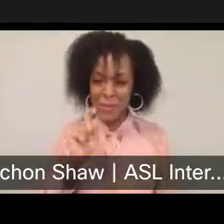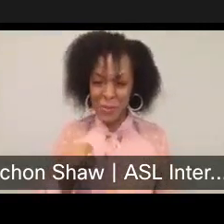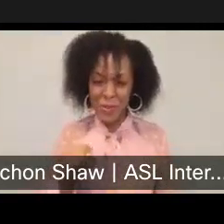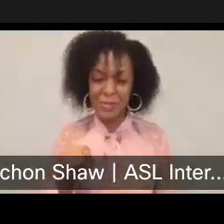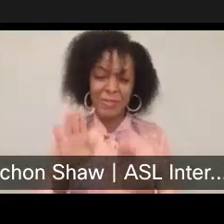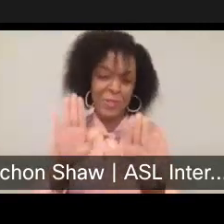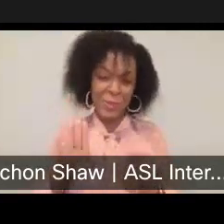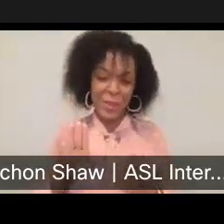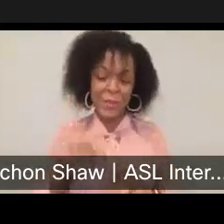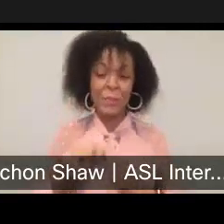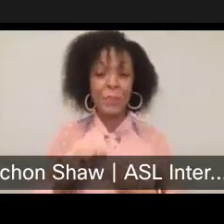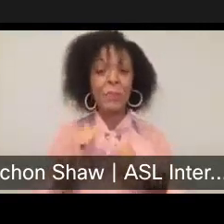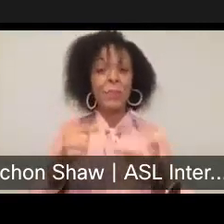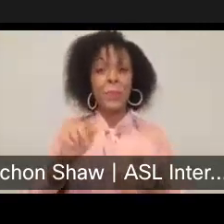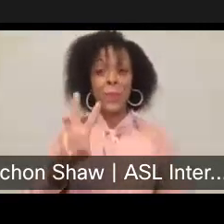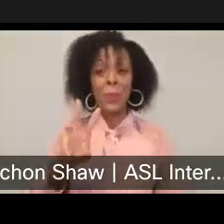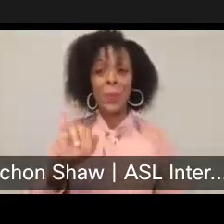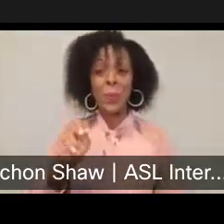Wendy?